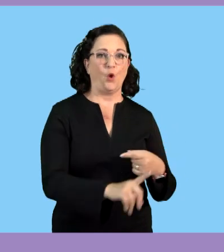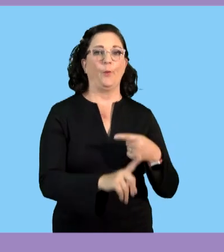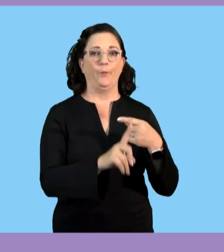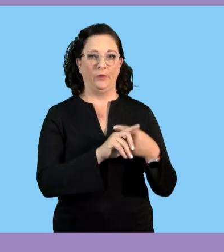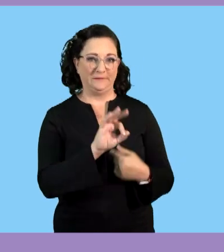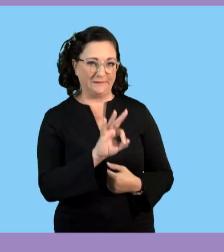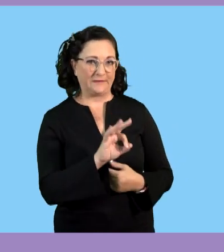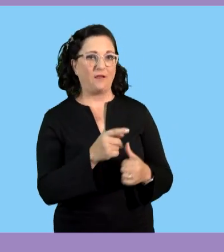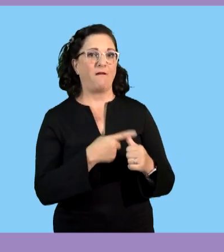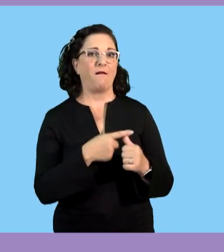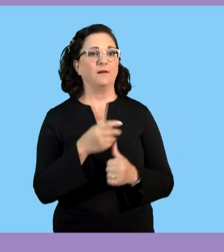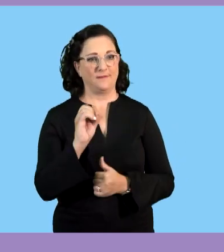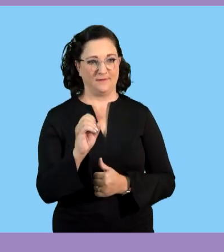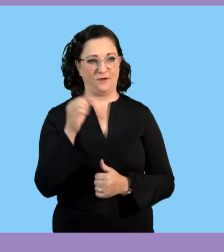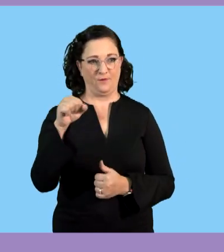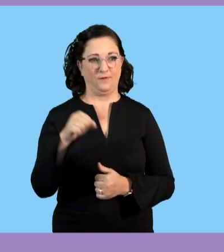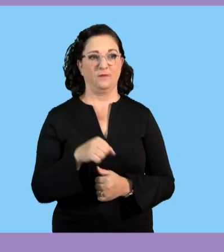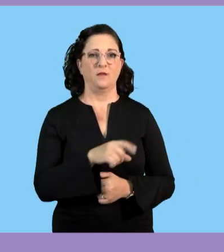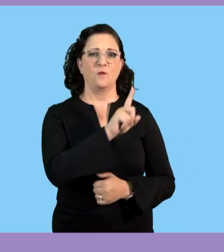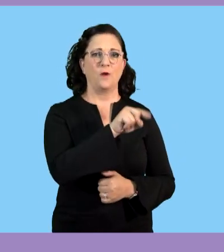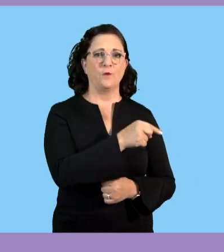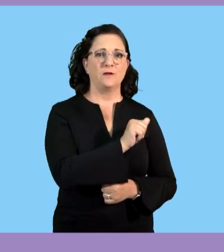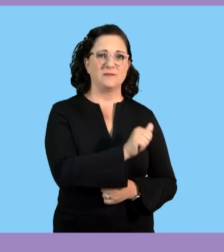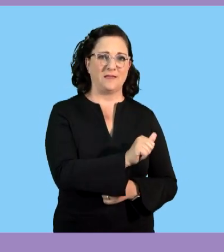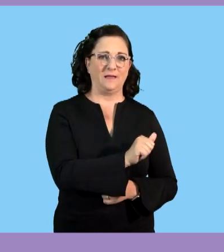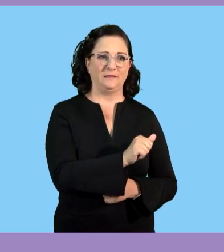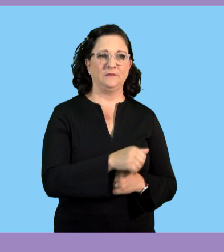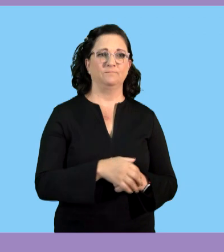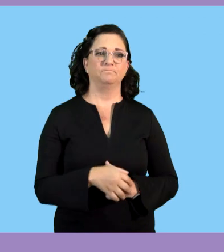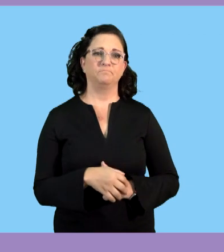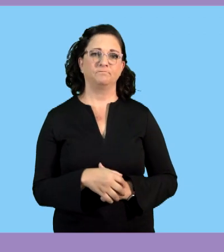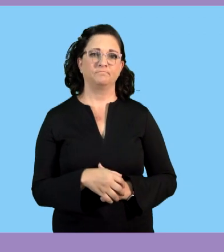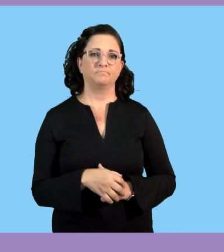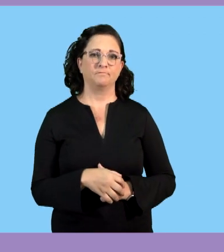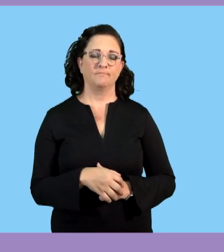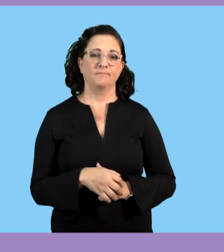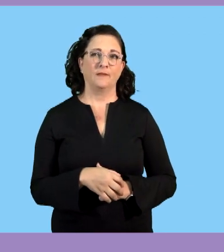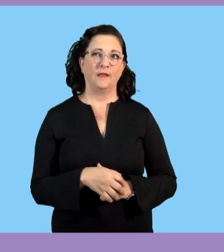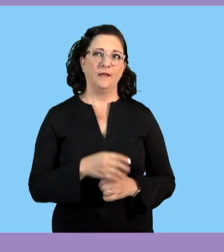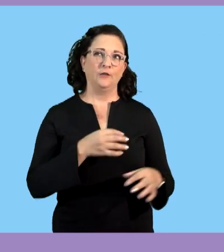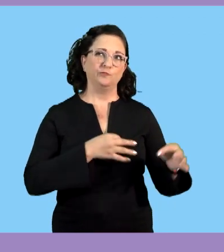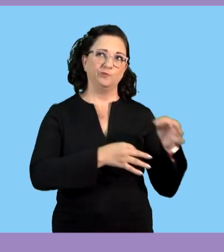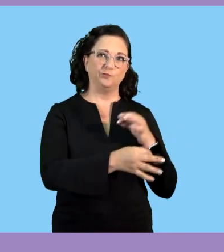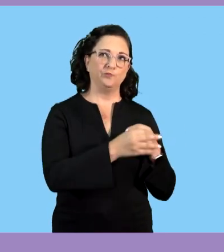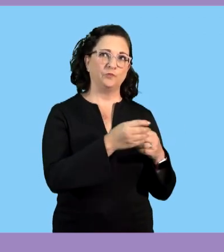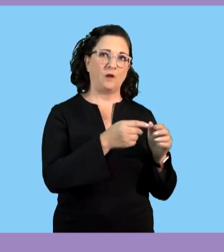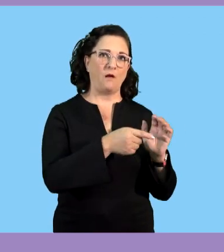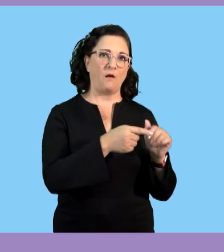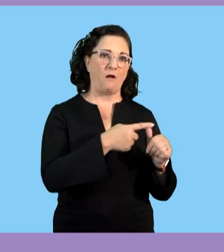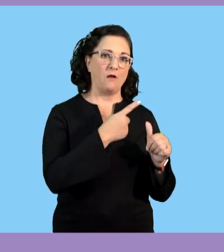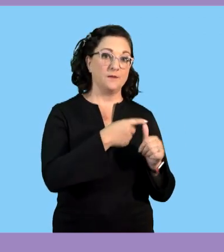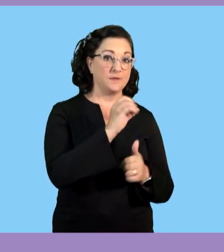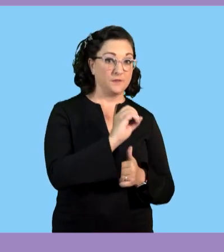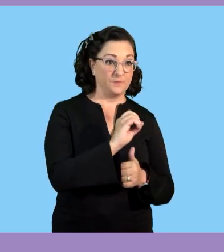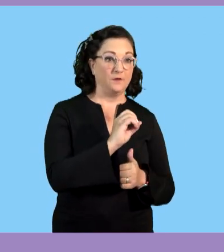answer. What about a 1/6? So what is the additive inverse of 1/6? If you are thinking of